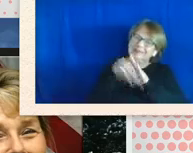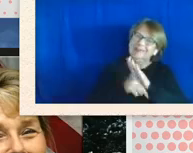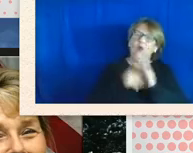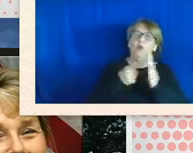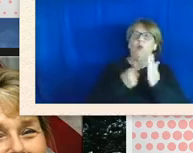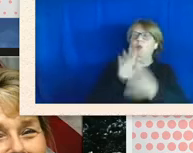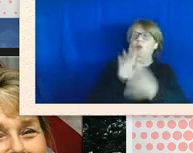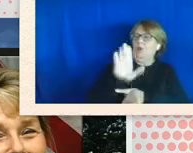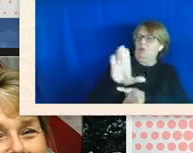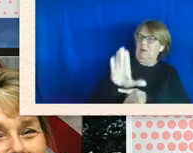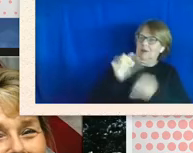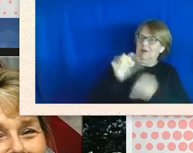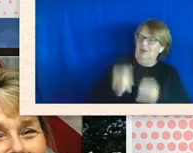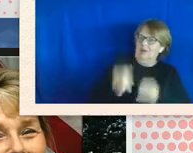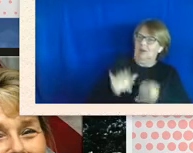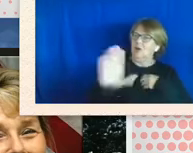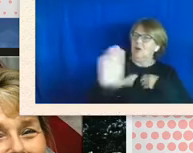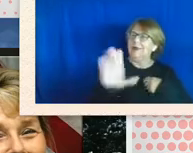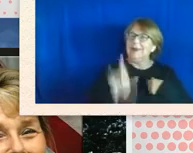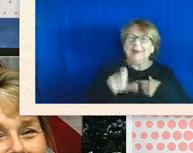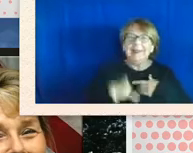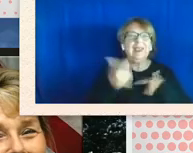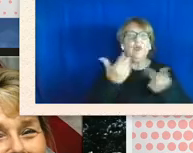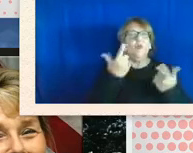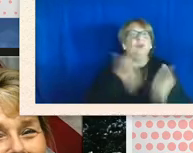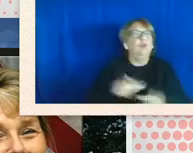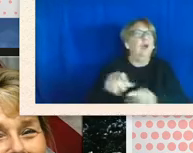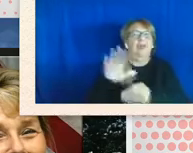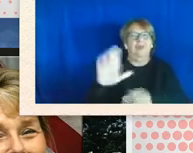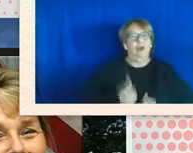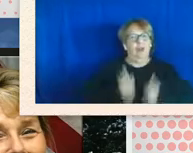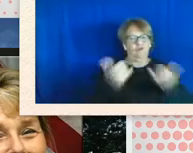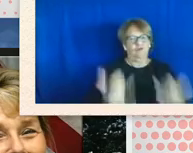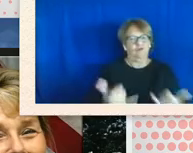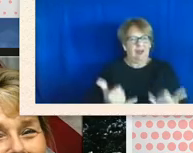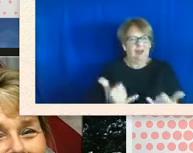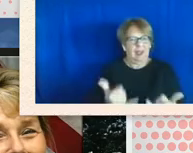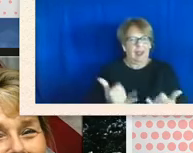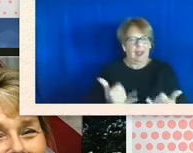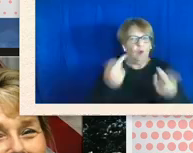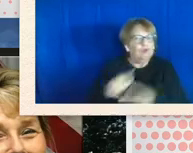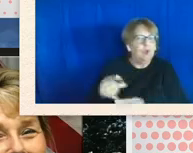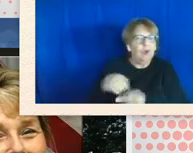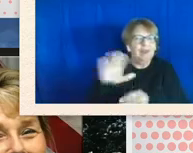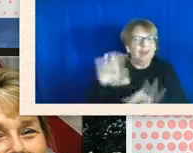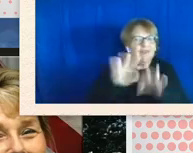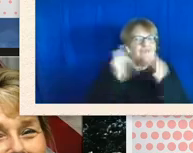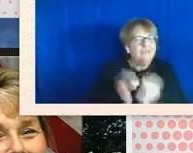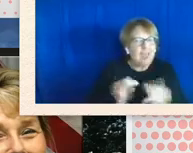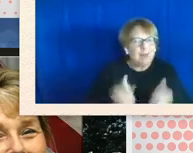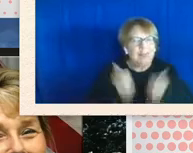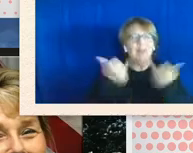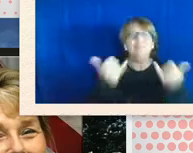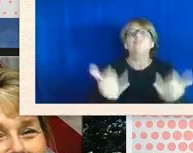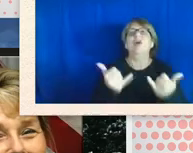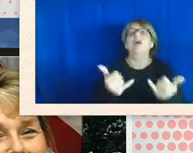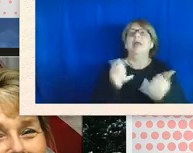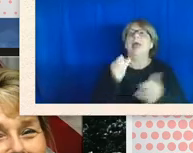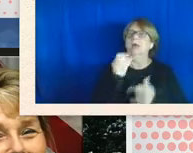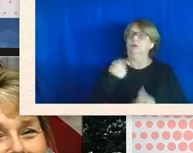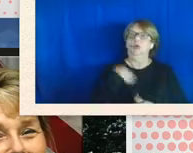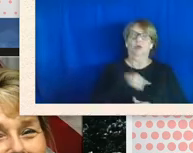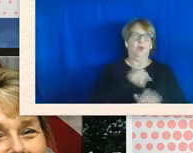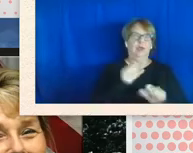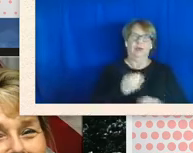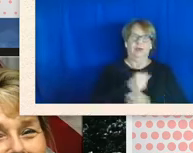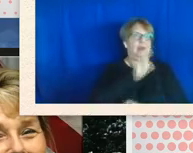what is going on in their life right now, what's going on in their family's life right now, so that we can make sure that what we're